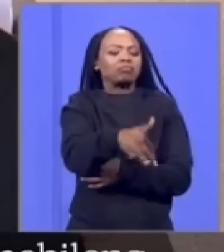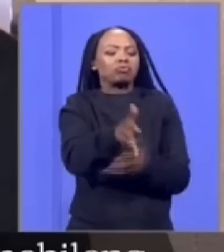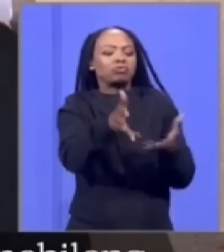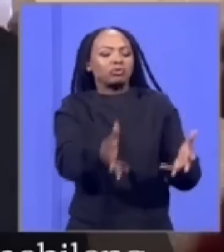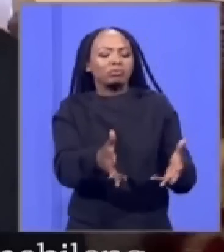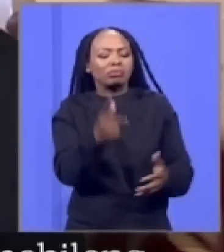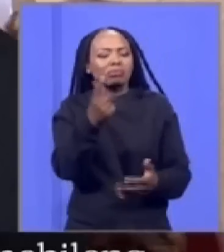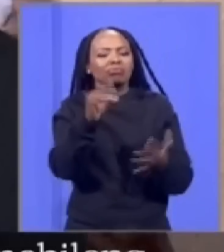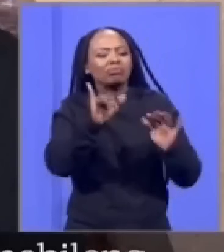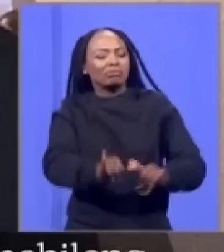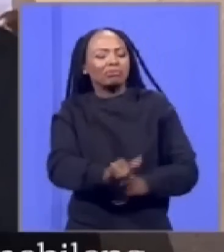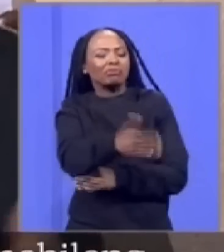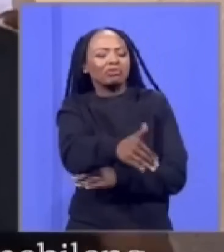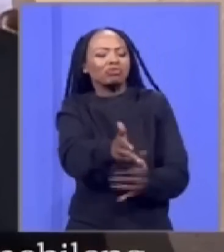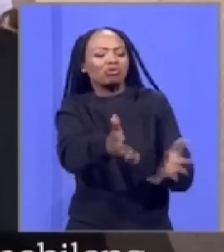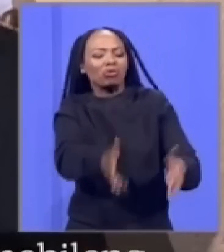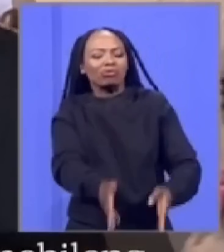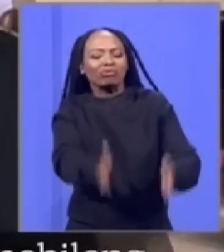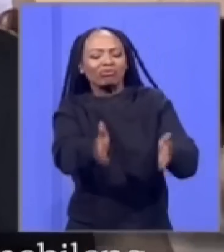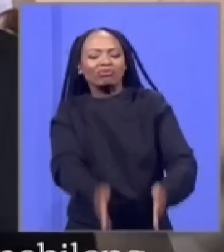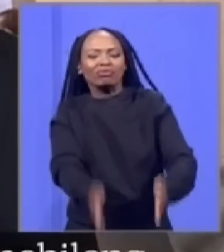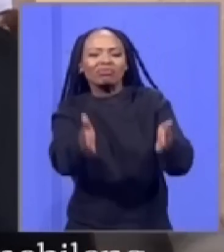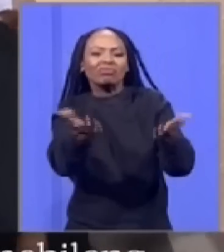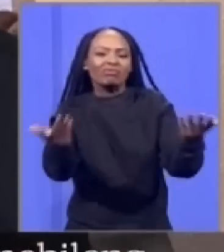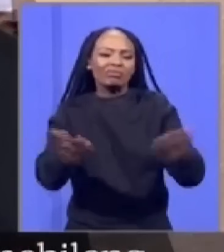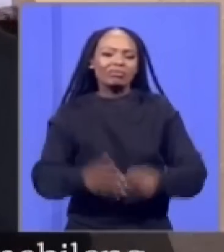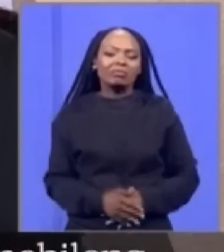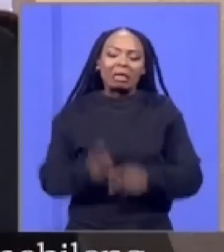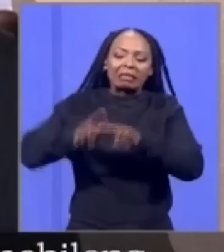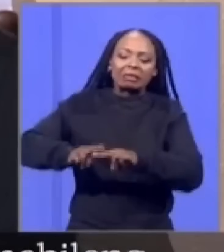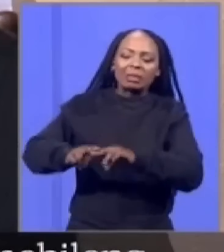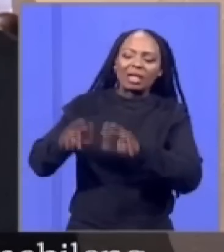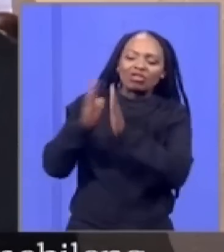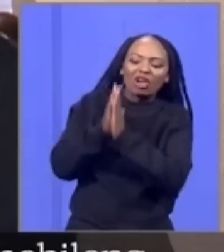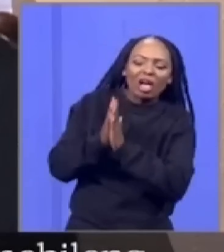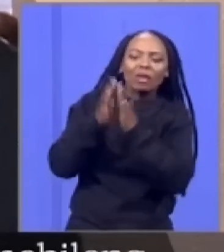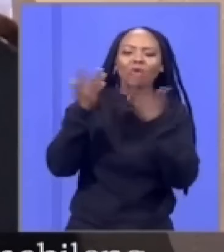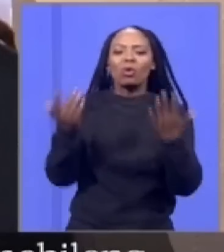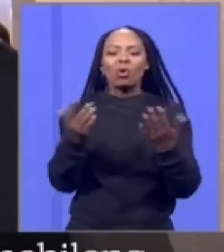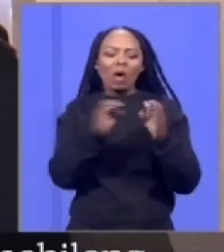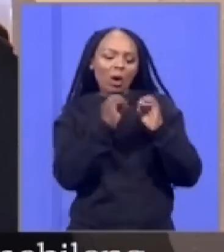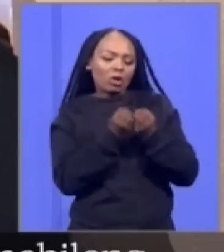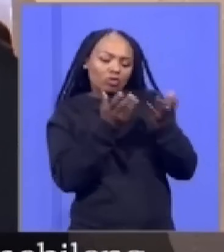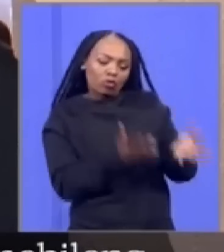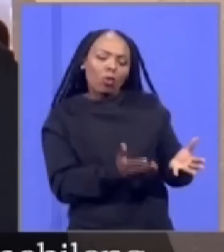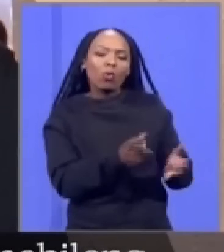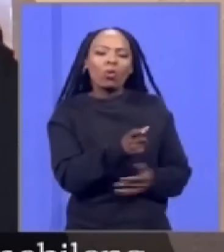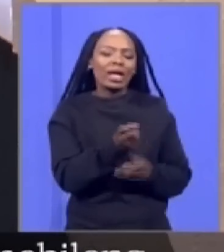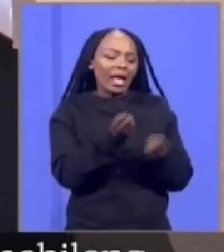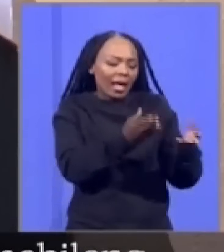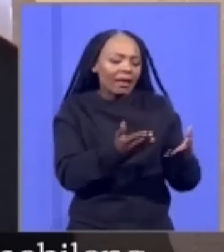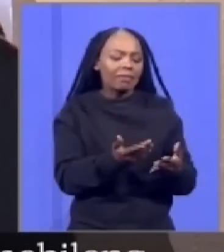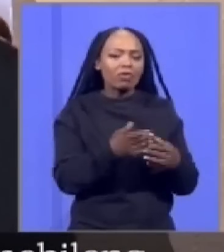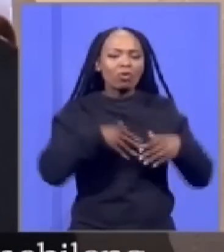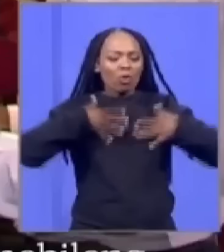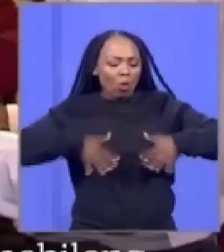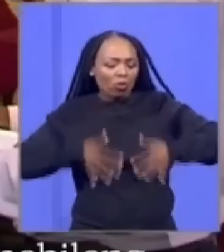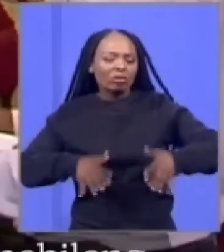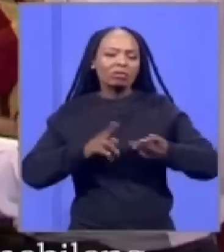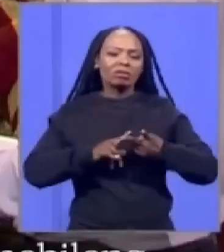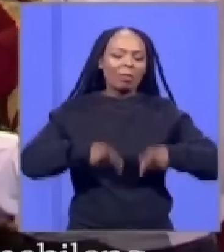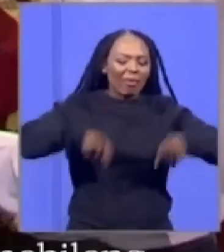the street and rely on other organizations, churches, and the Salvation Army to help them with clothes, to help them with blankets, to help them with